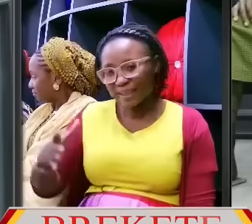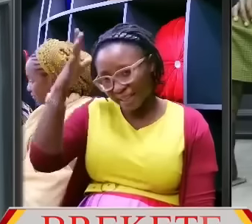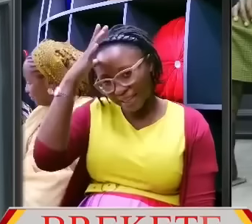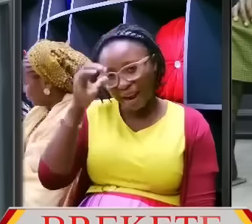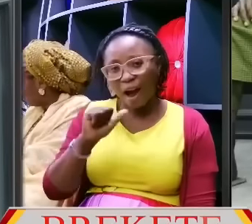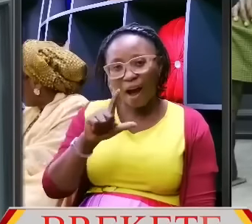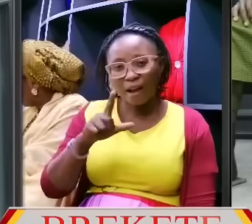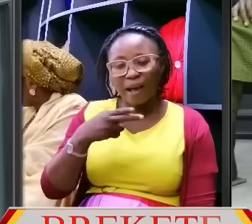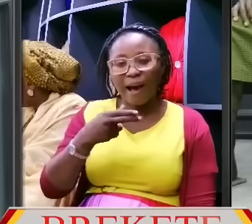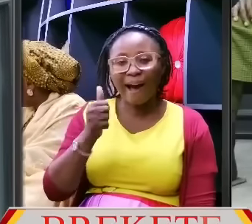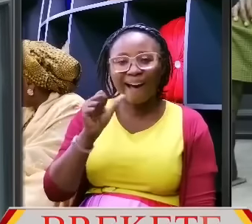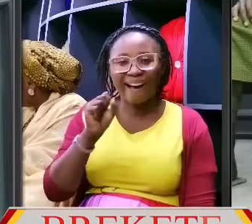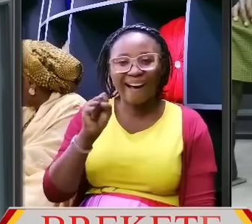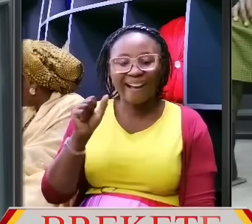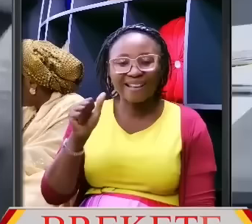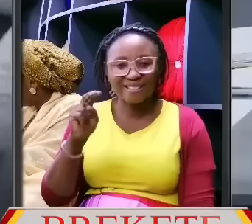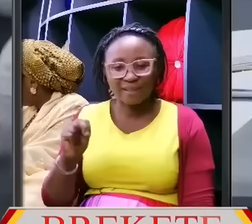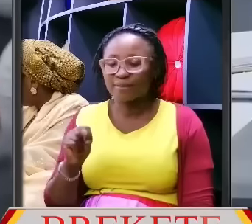Daddy Alasa. Yeah.